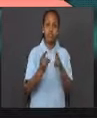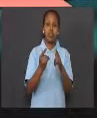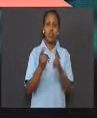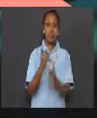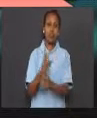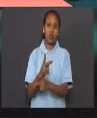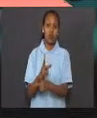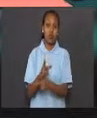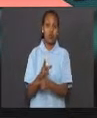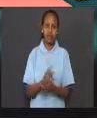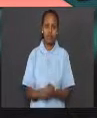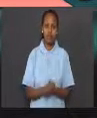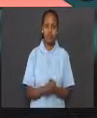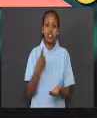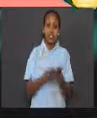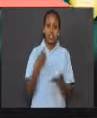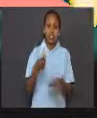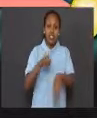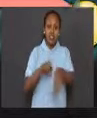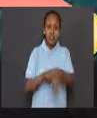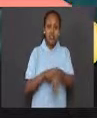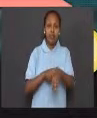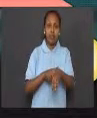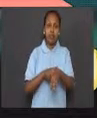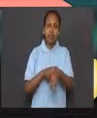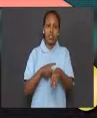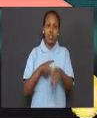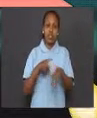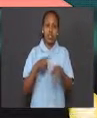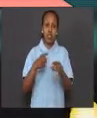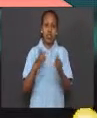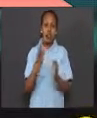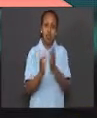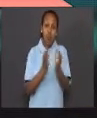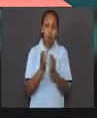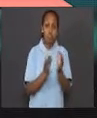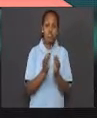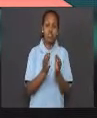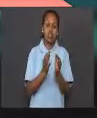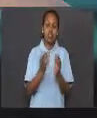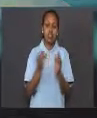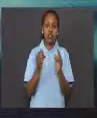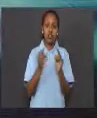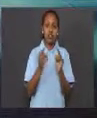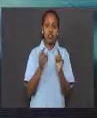conserved. This time, the balls each have momentum respectively.